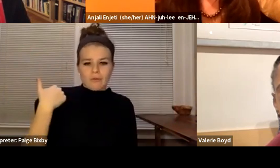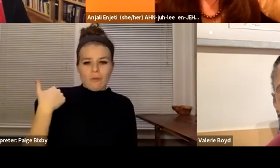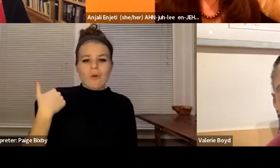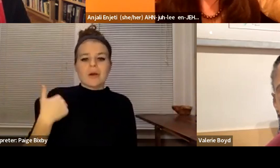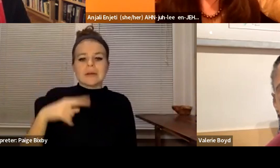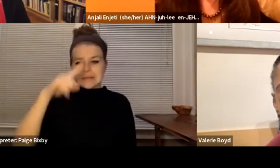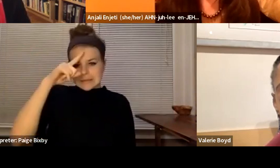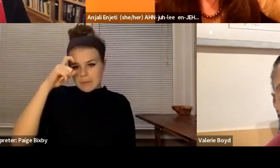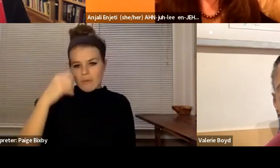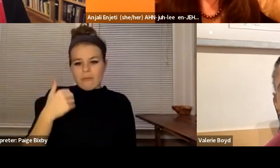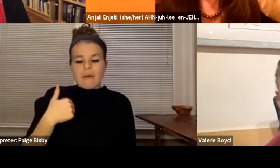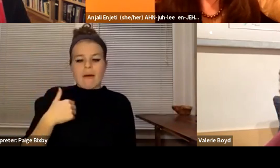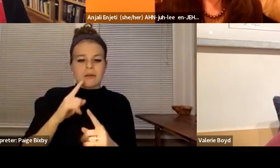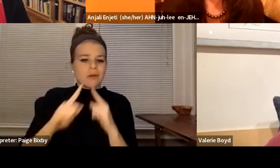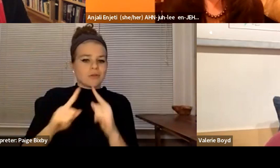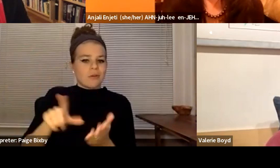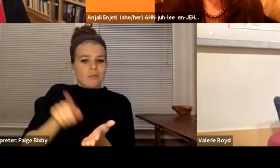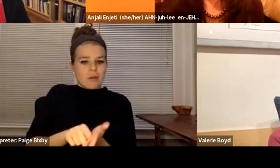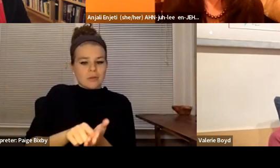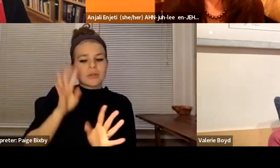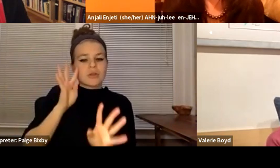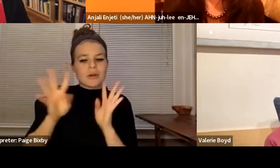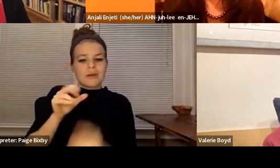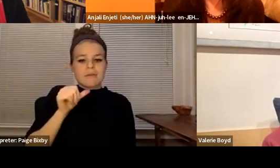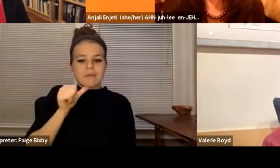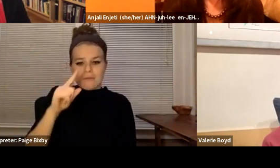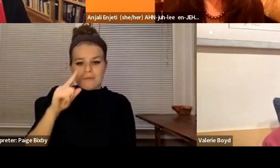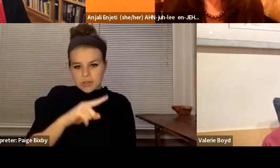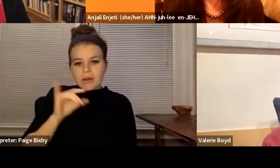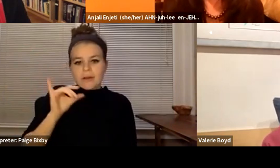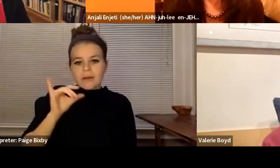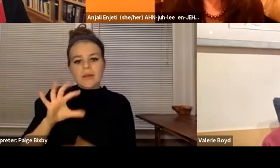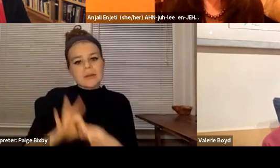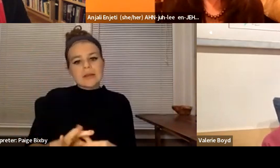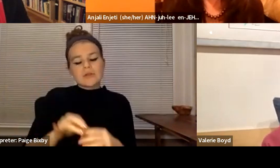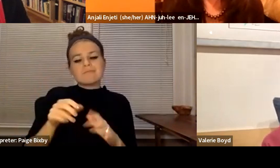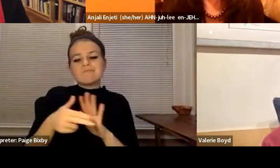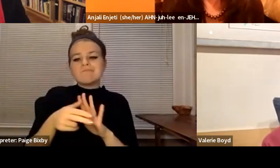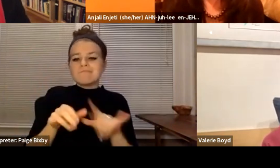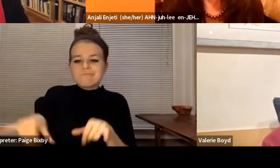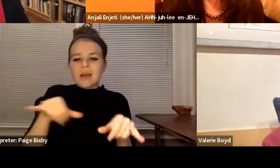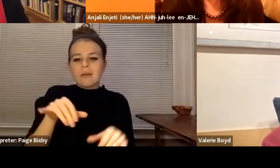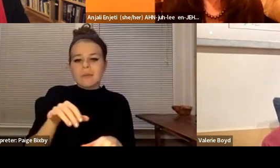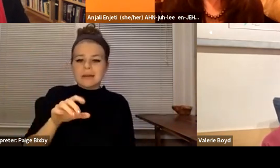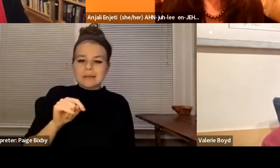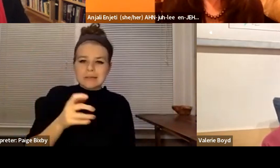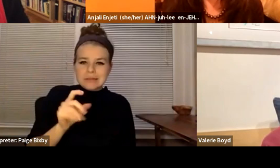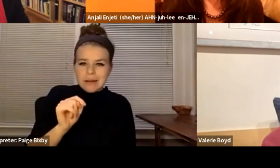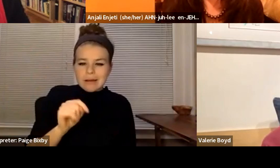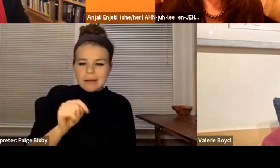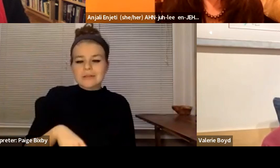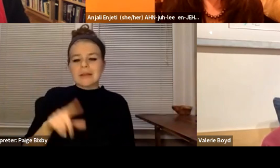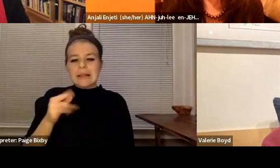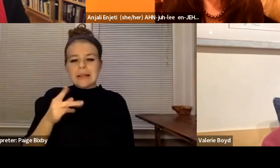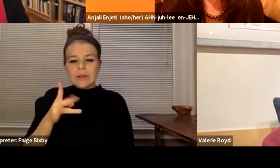Nonfiction. And the conversation was about common texts and literary lineages. And so, you know, what